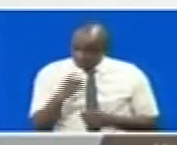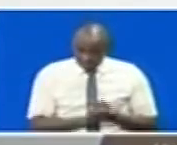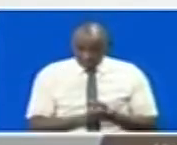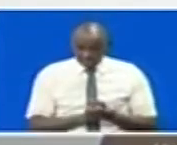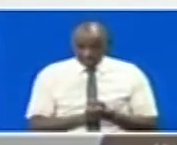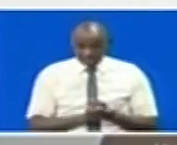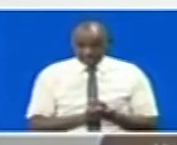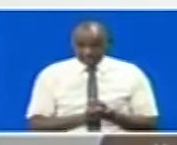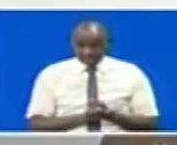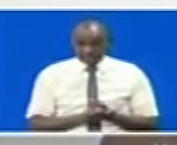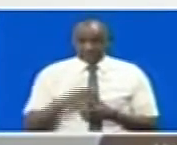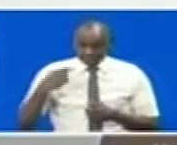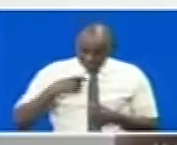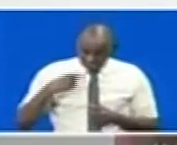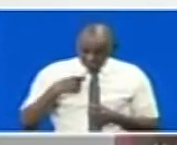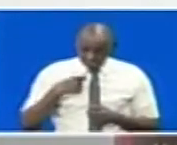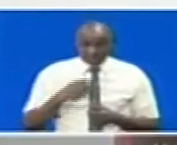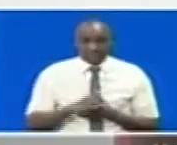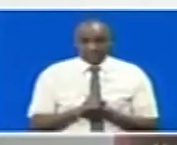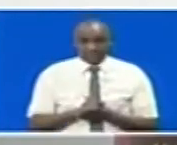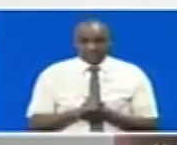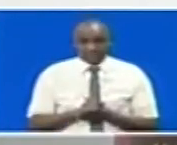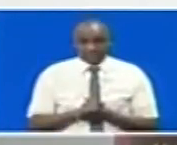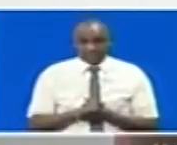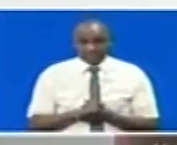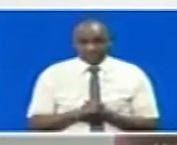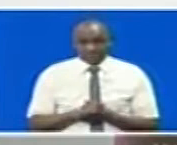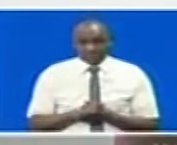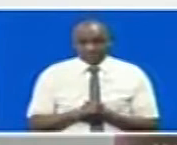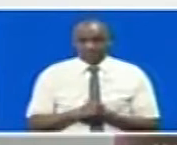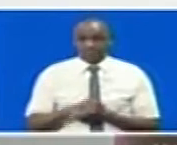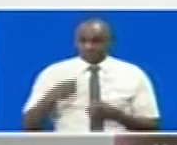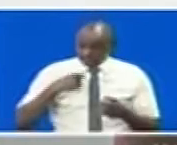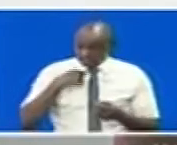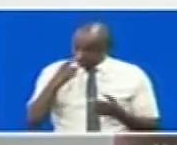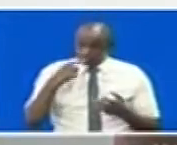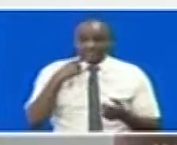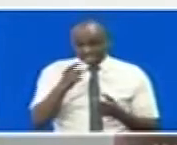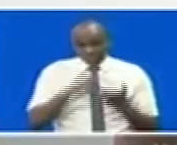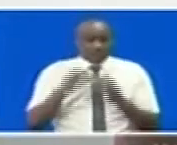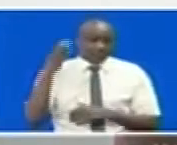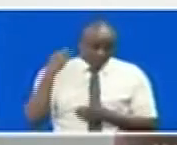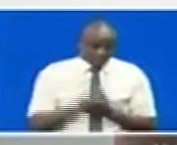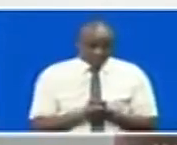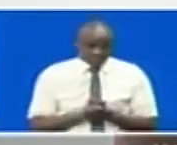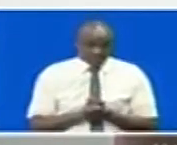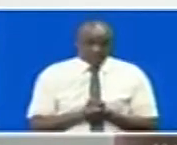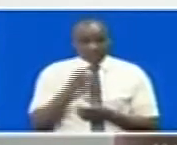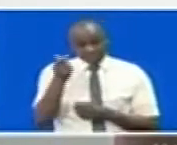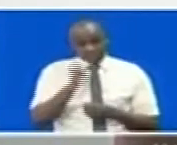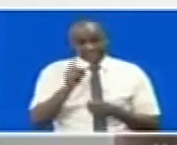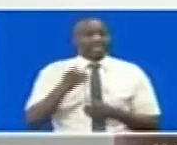blame, but very difficult to execute. As I have said in the past, a few minutes